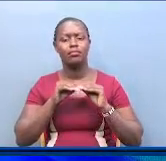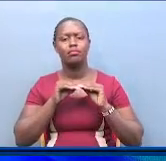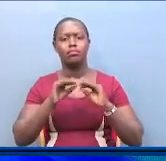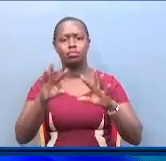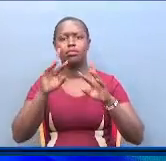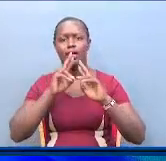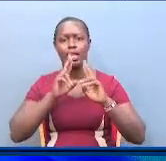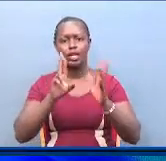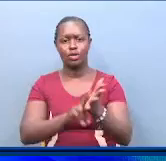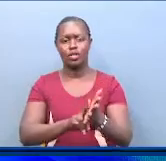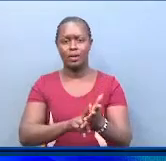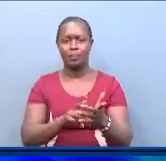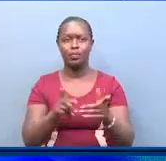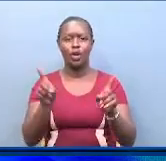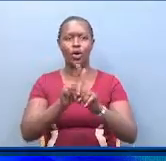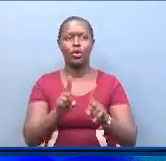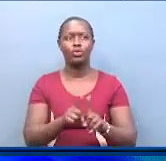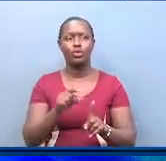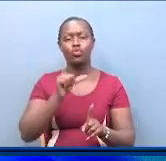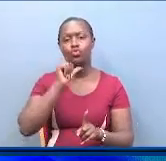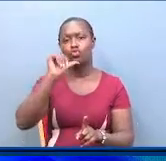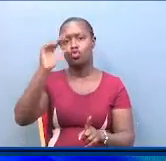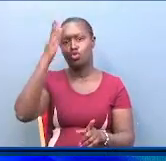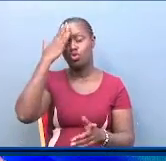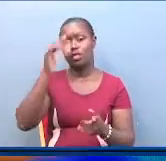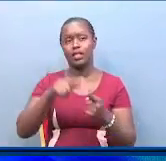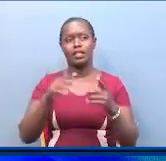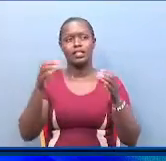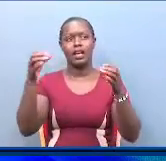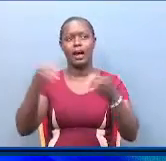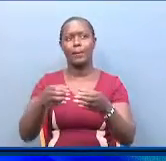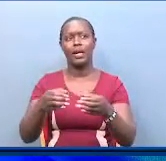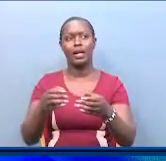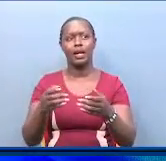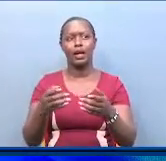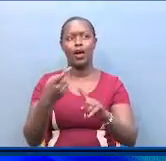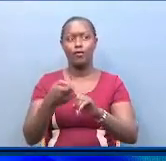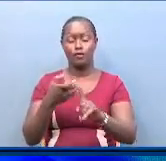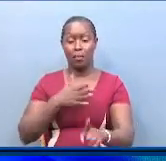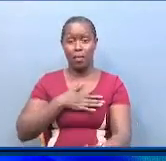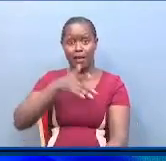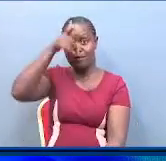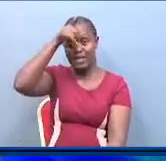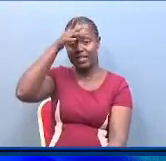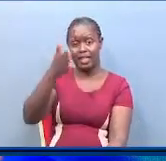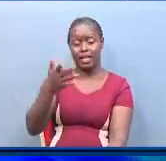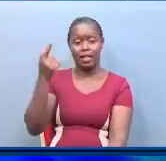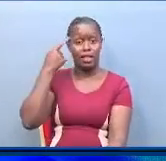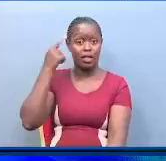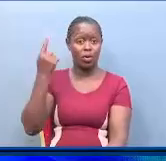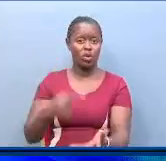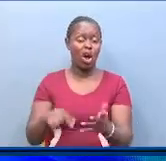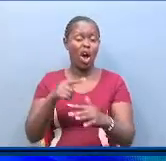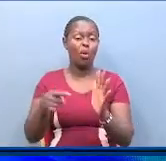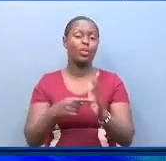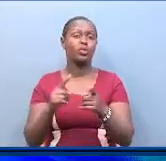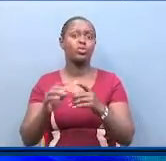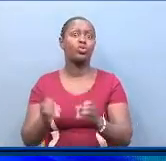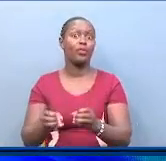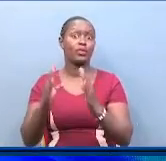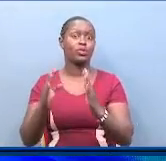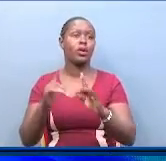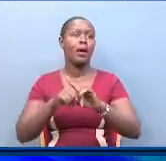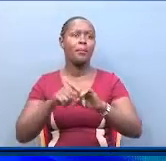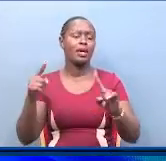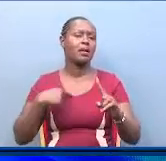the result. They even don't know that it's a company. Where I come from, they imagine that this is official. But I want to